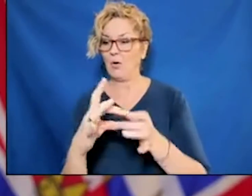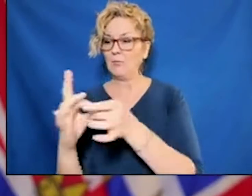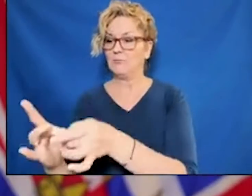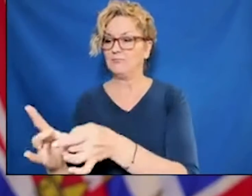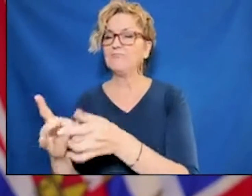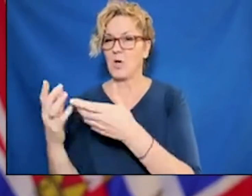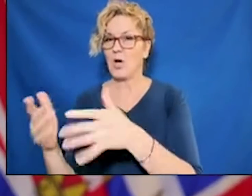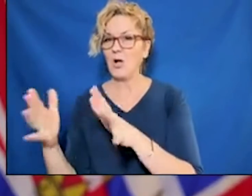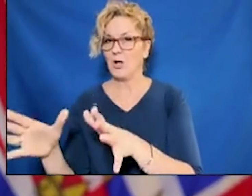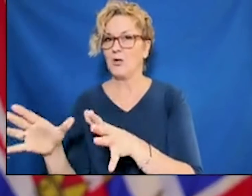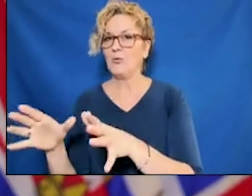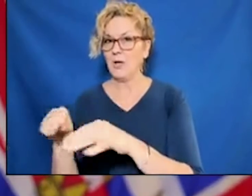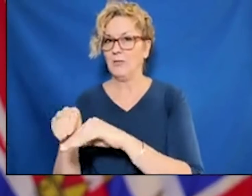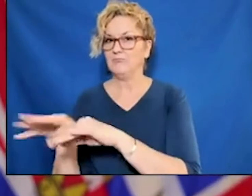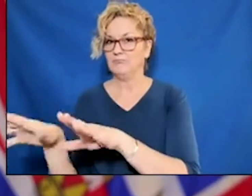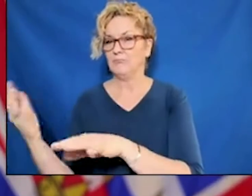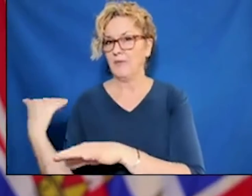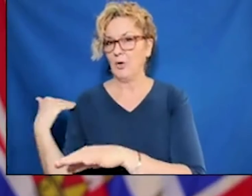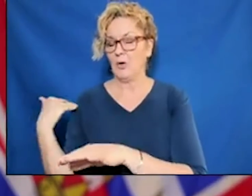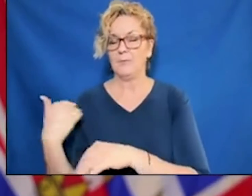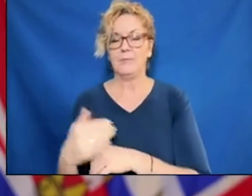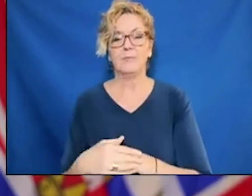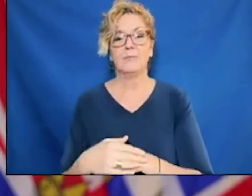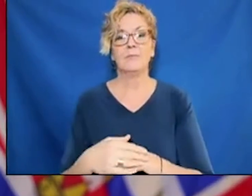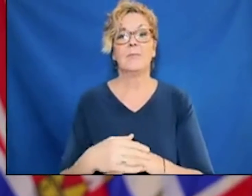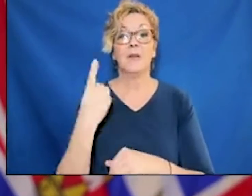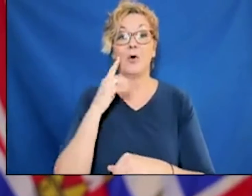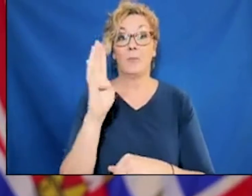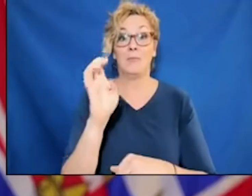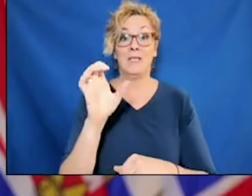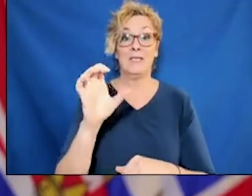linked cases. So our total in British Columbia is